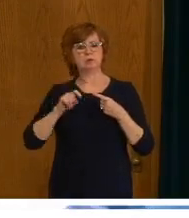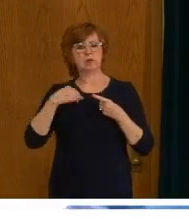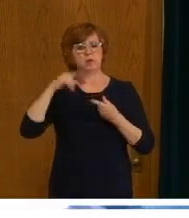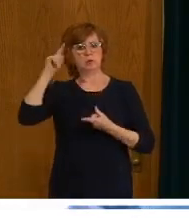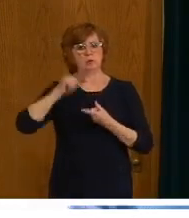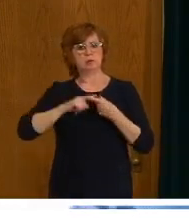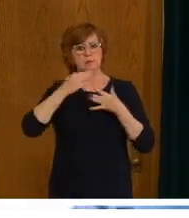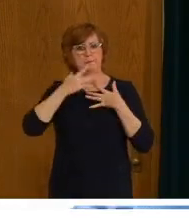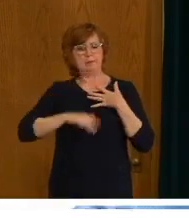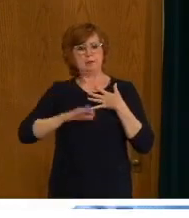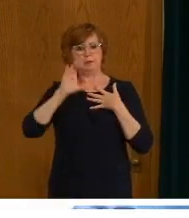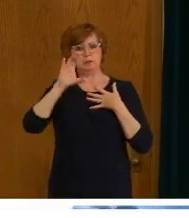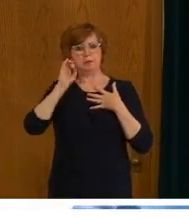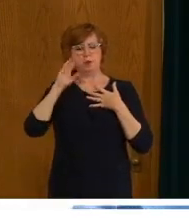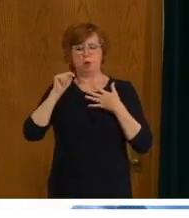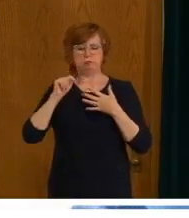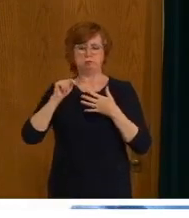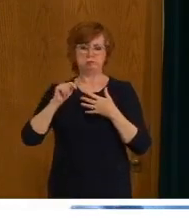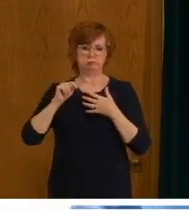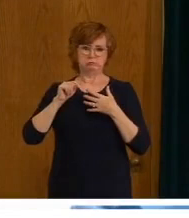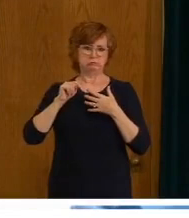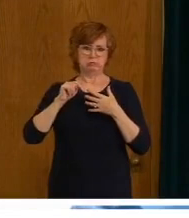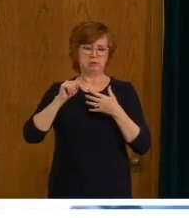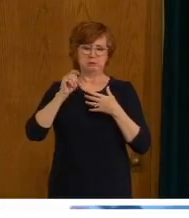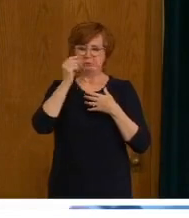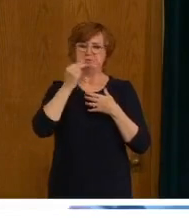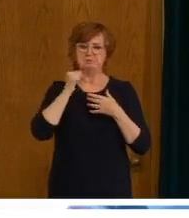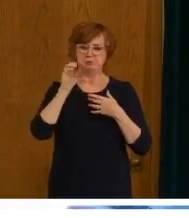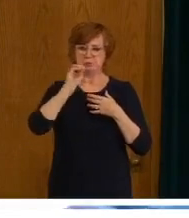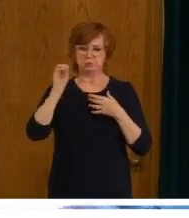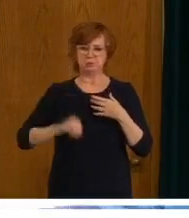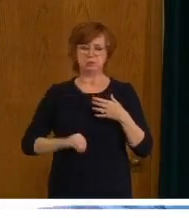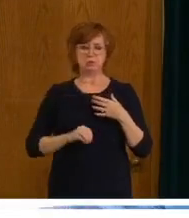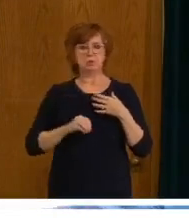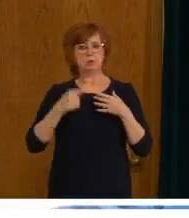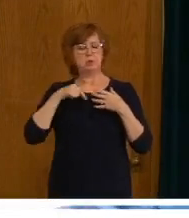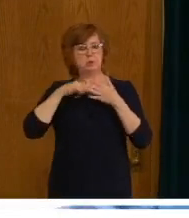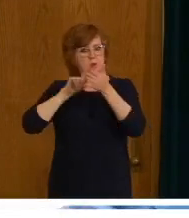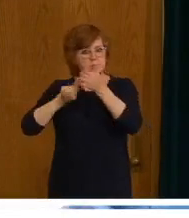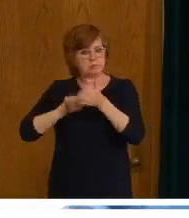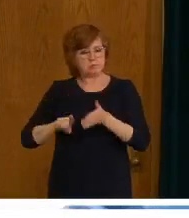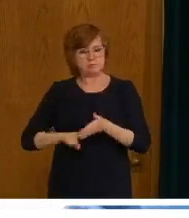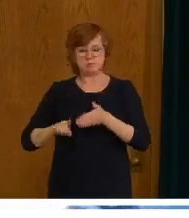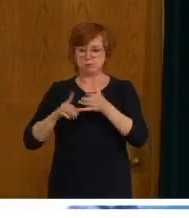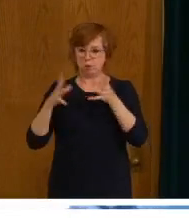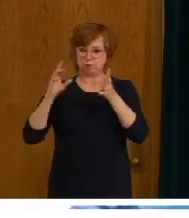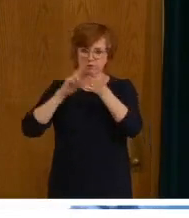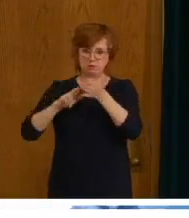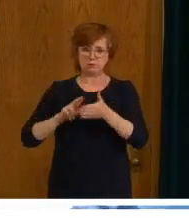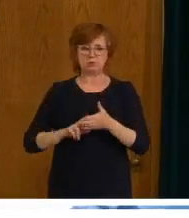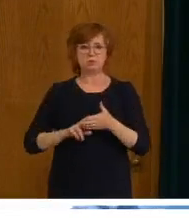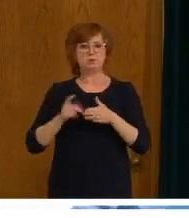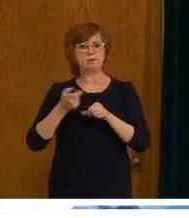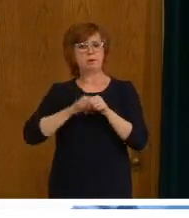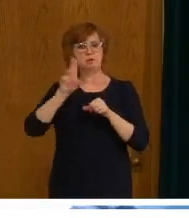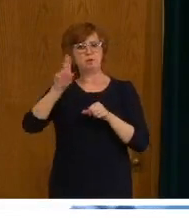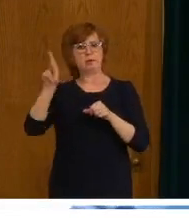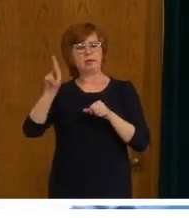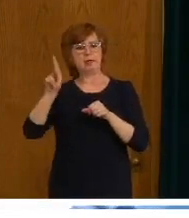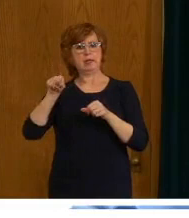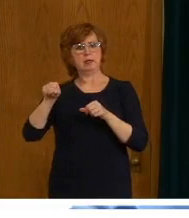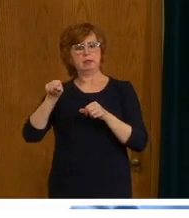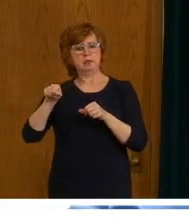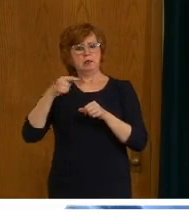and it's an informed decision. And AstraZeneca 2 doses has been studied extensively, for example, in the UK, where it was the bulk